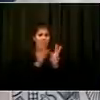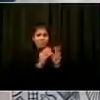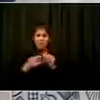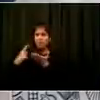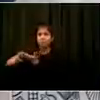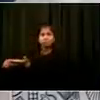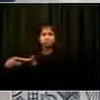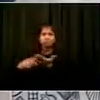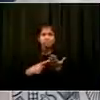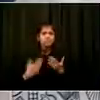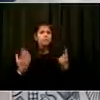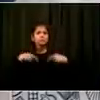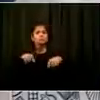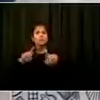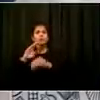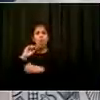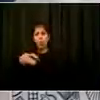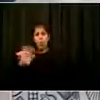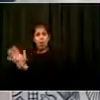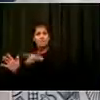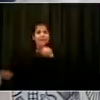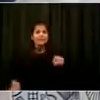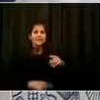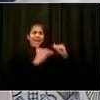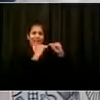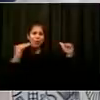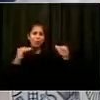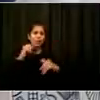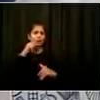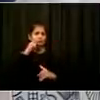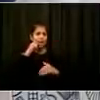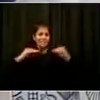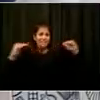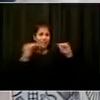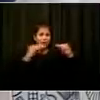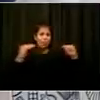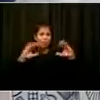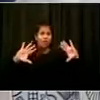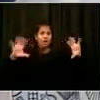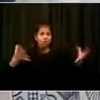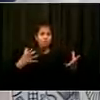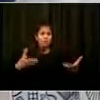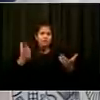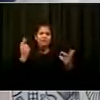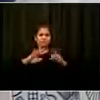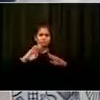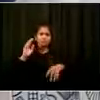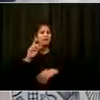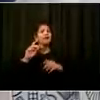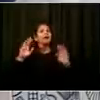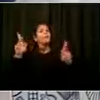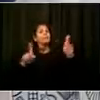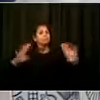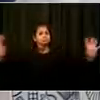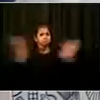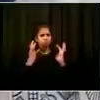used their experience, their creativity to come up with new solutions. Our Deputy Mayor Phil